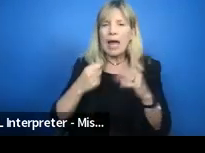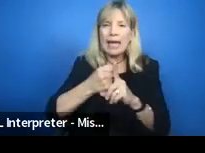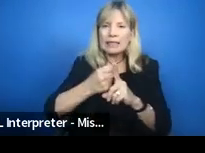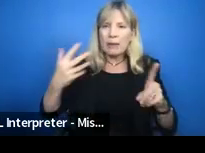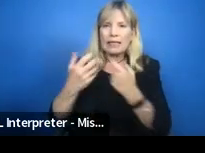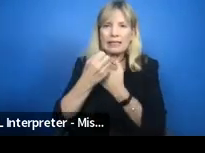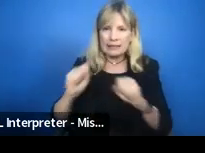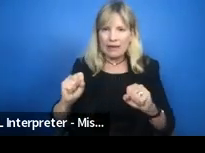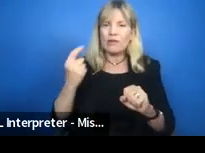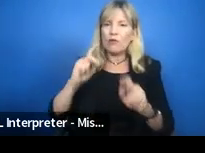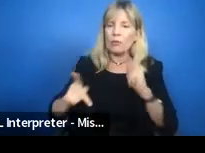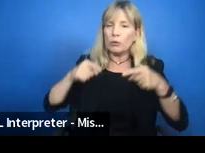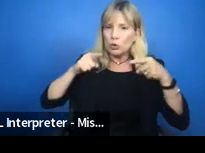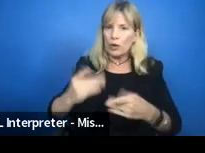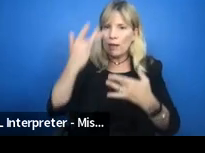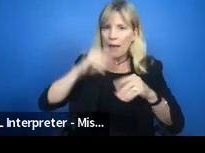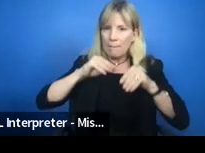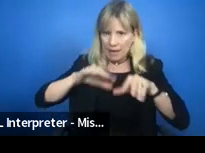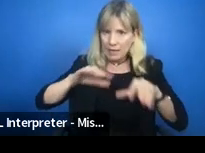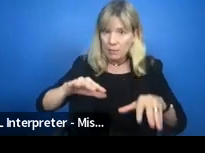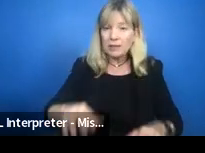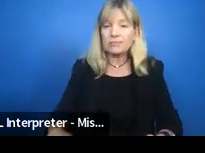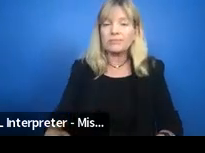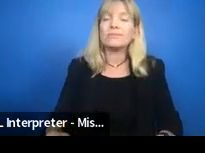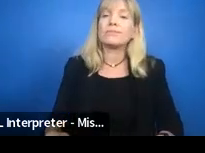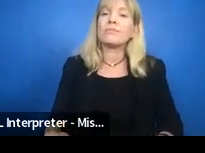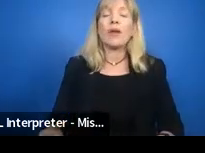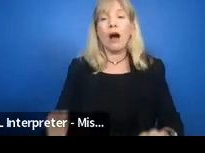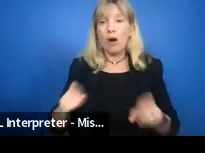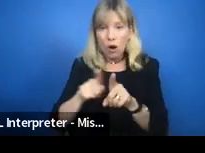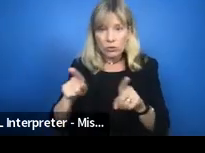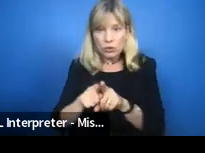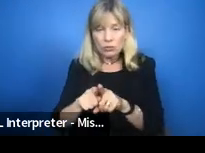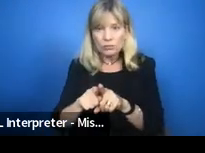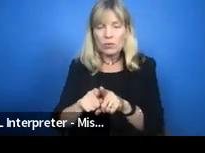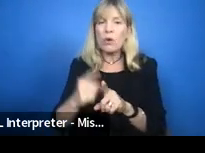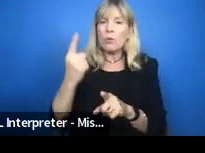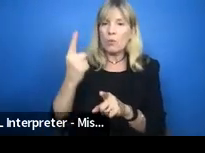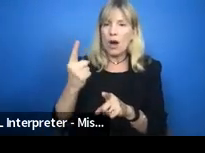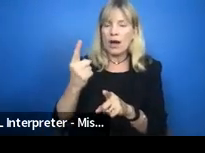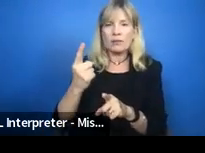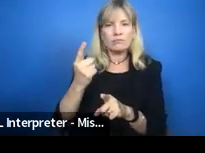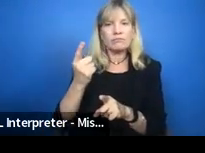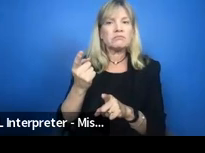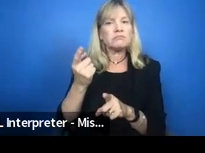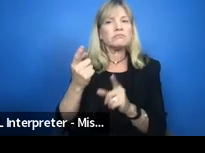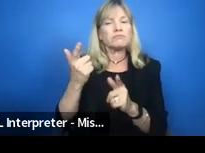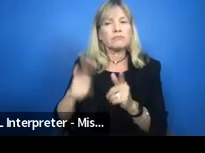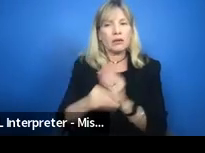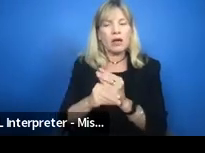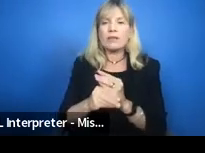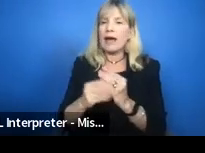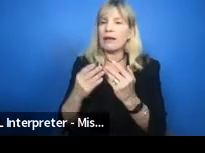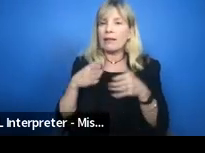safety net for folks during the pandemic. And in addition to those, had one provision that allowed for continuous coverage